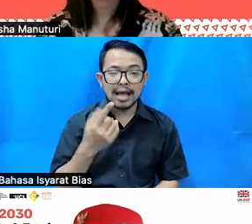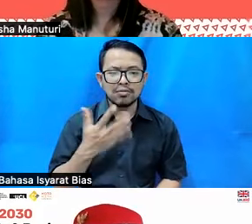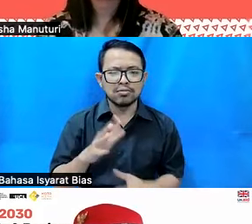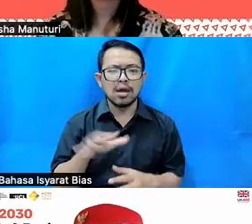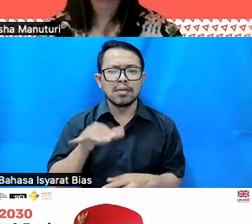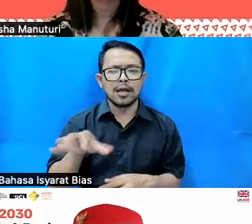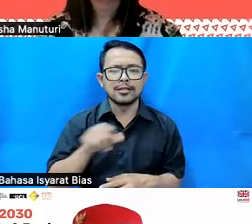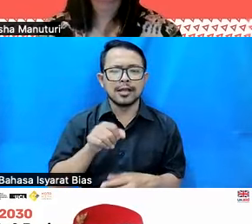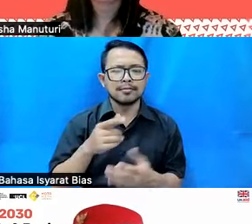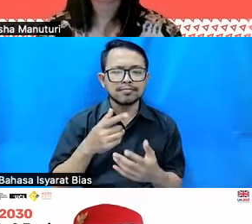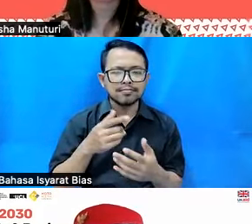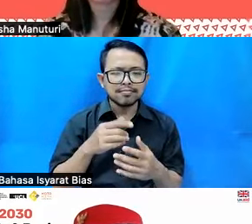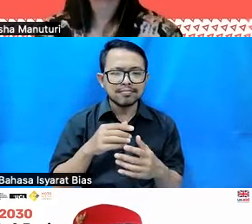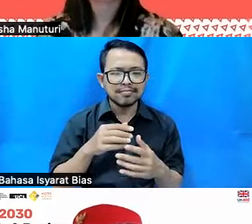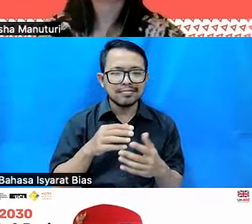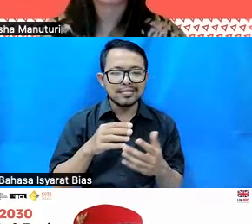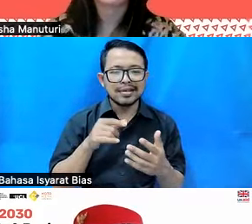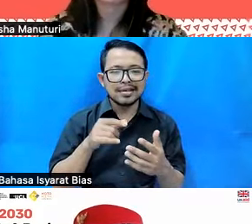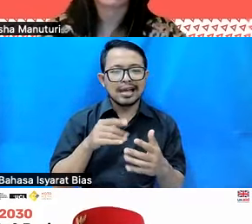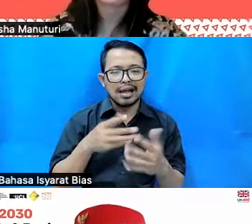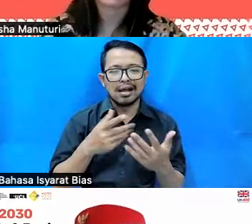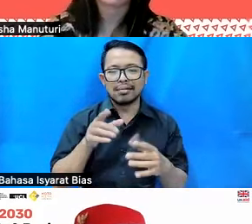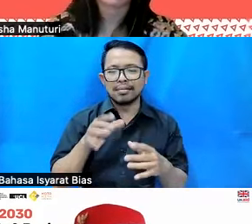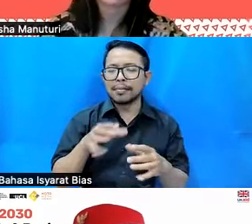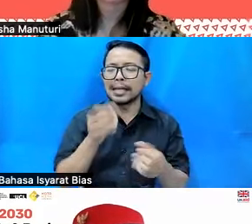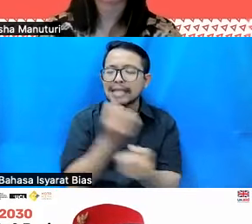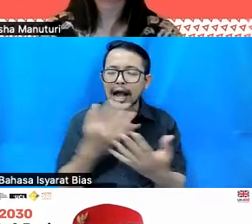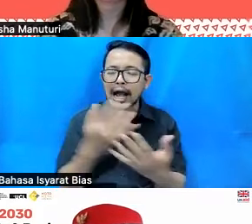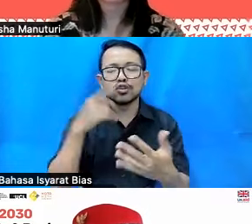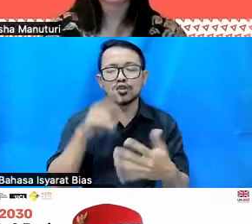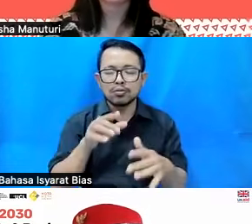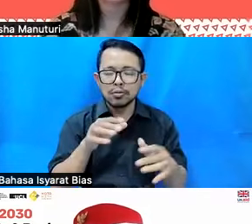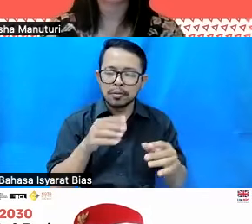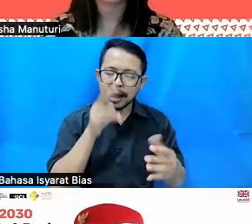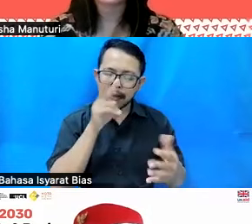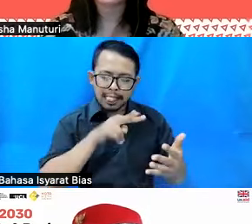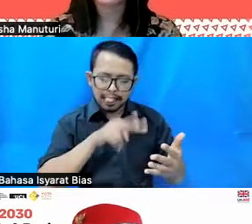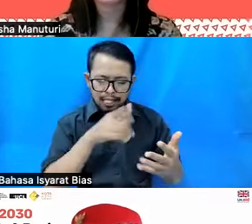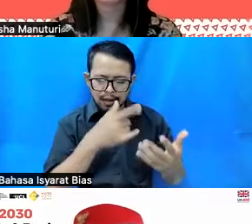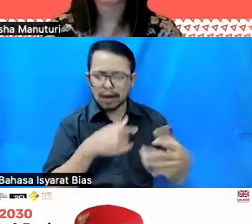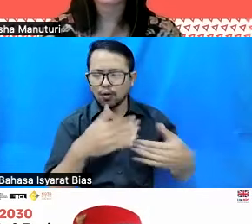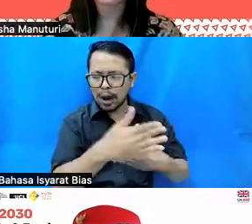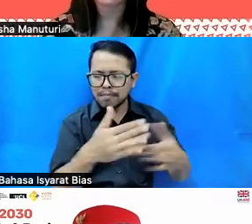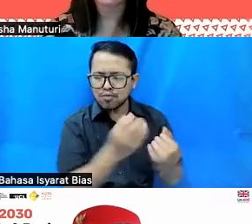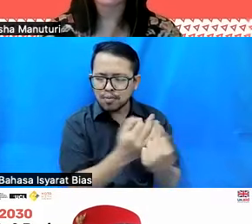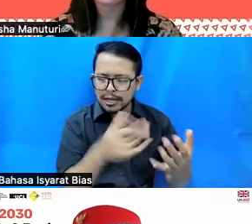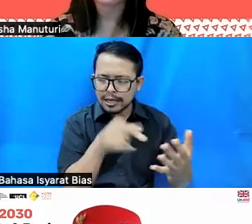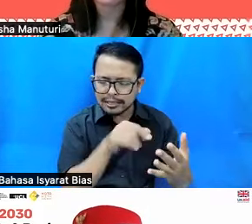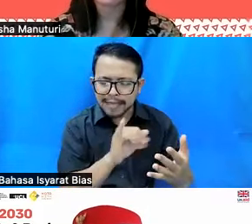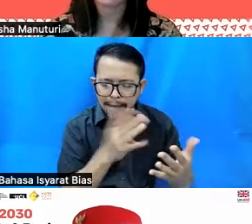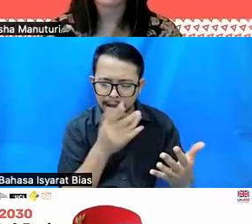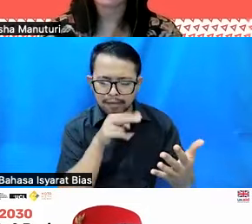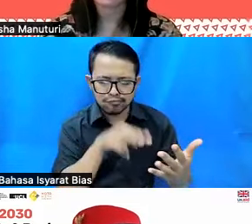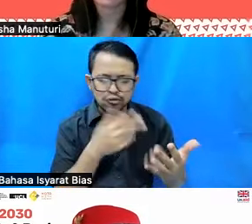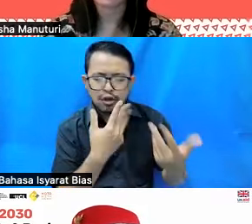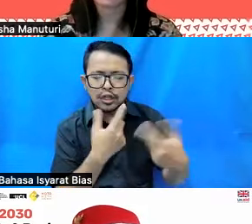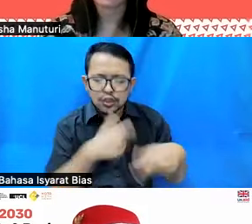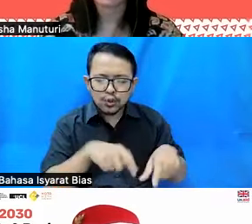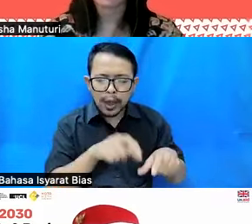Kita invites to reflect the existing public participation and space by